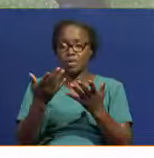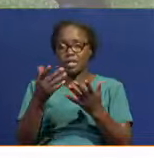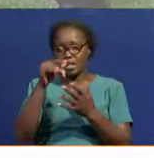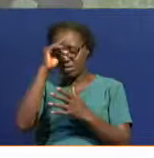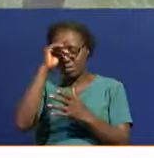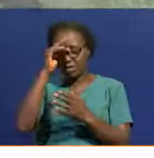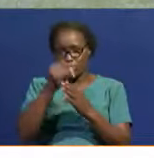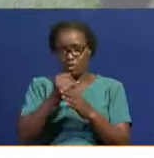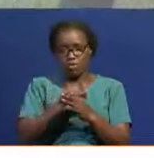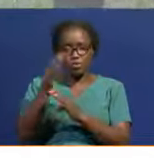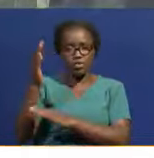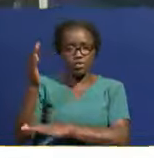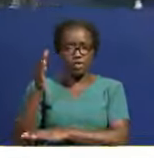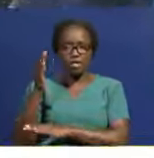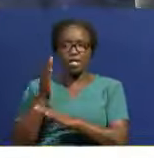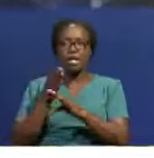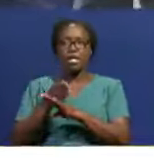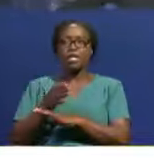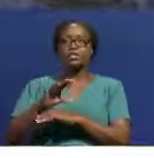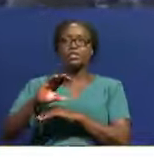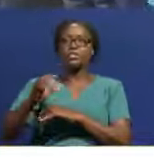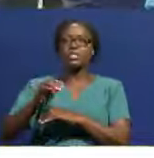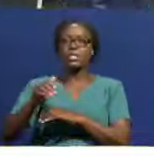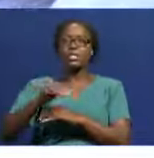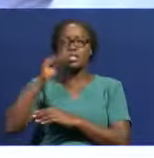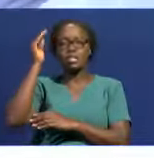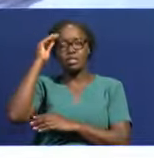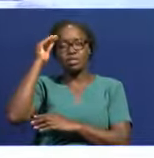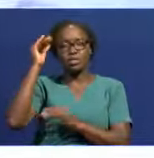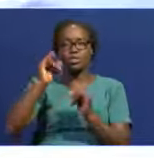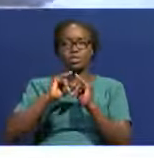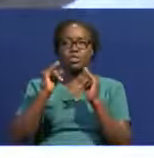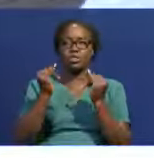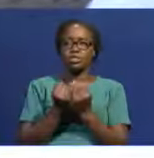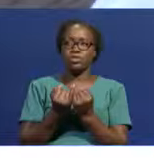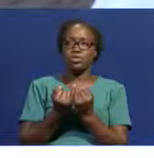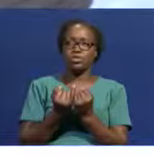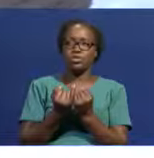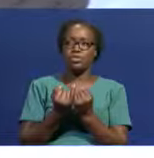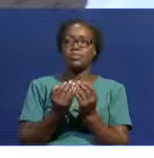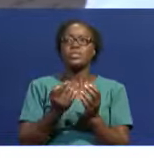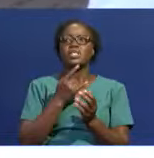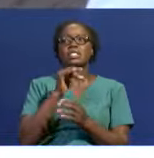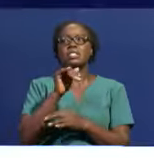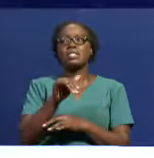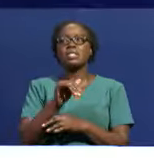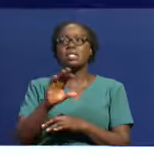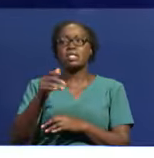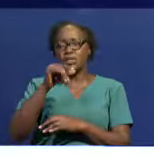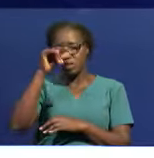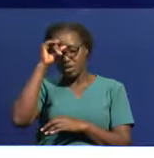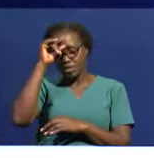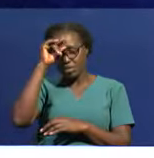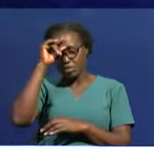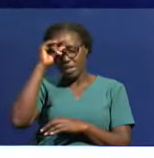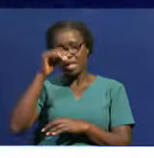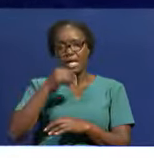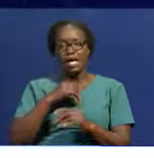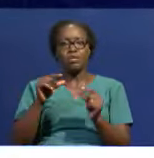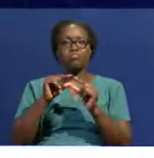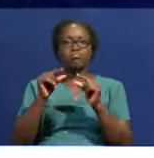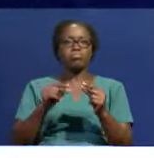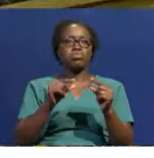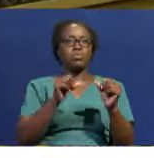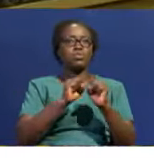to enhance security measures across the county's educational institutions. He revealed that the county government has set up groups